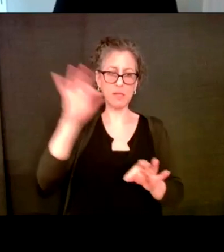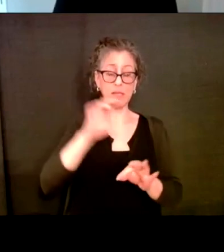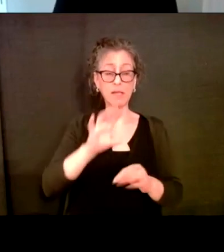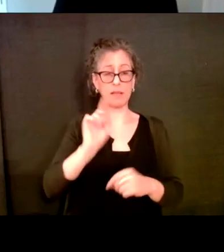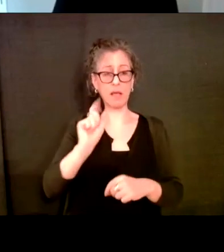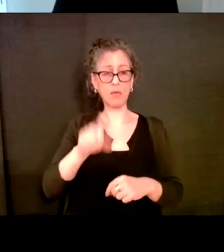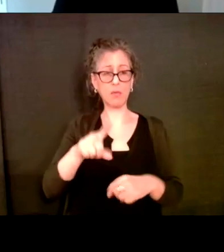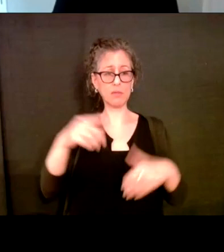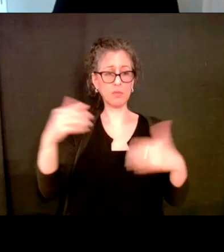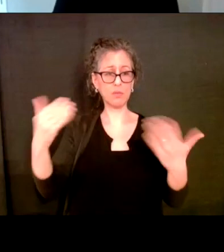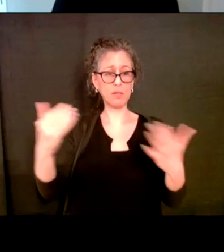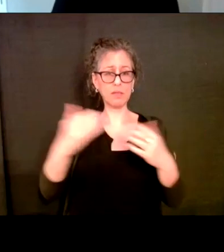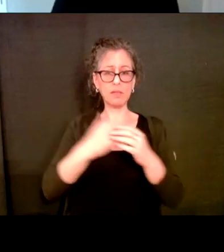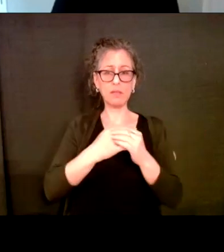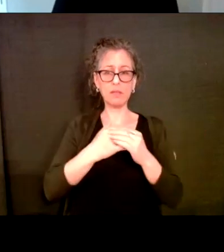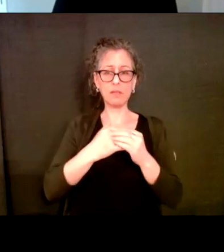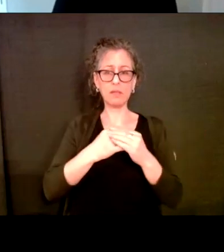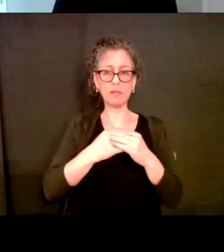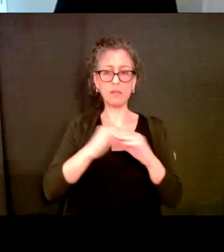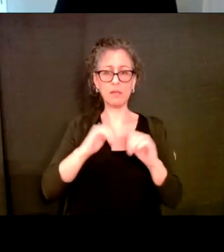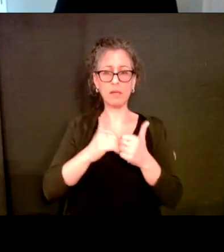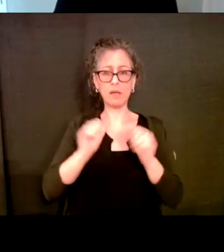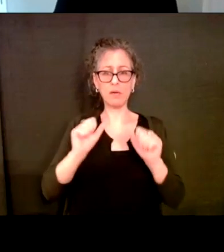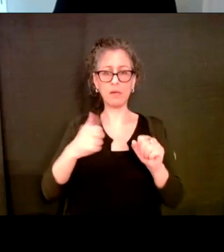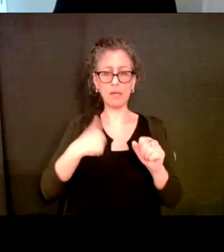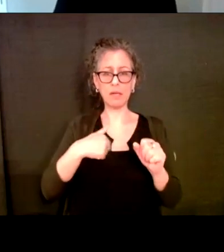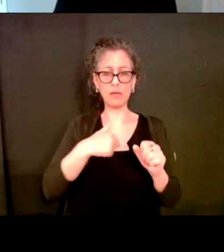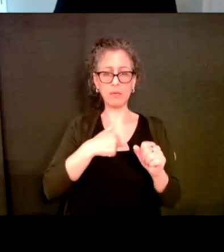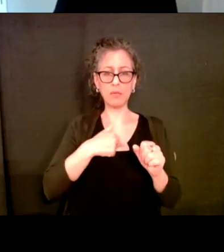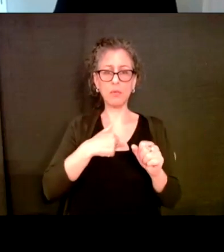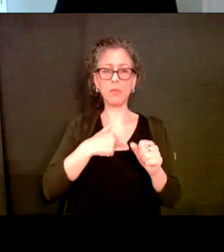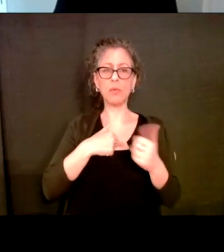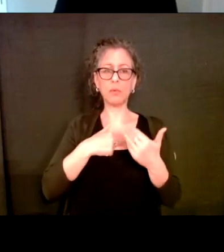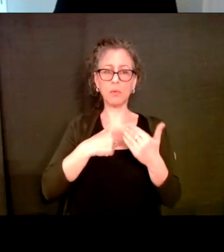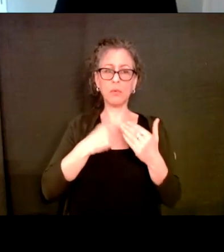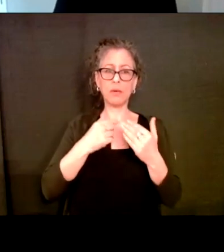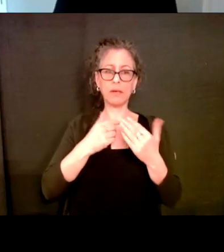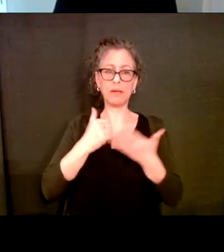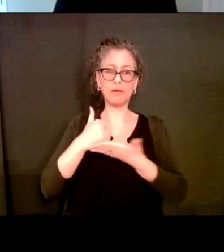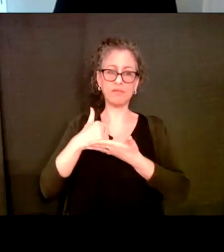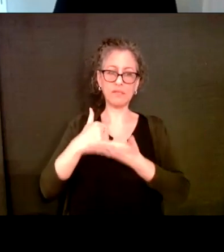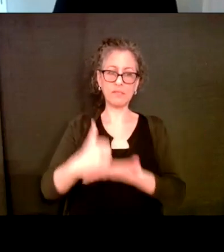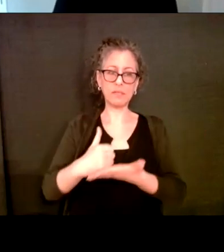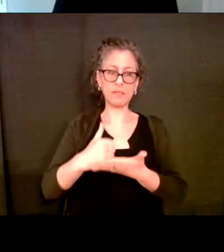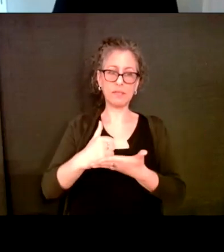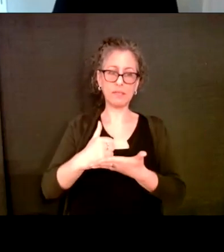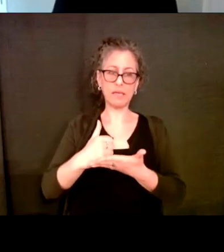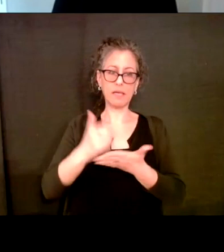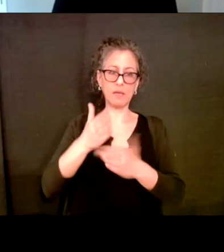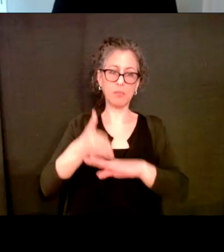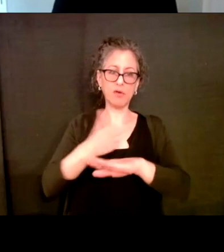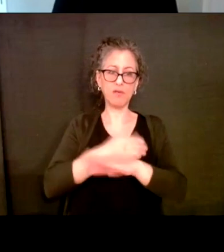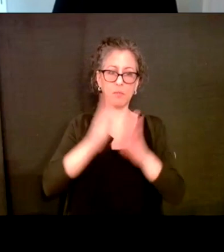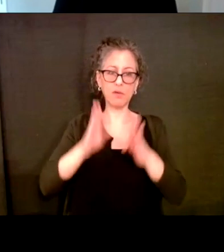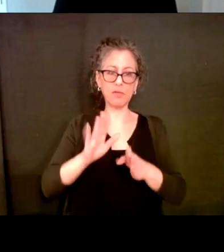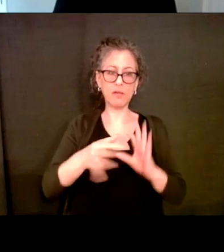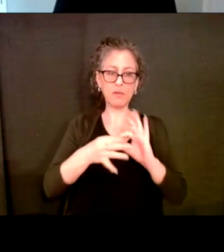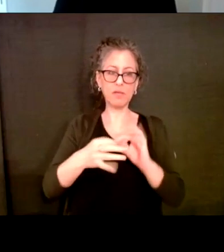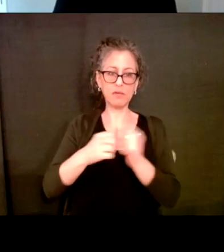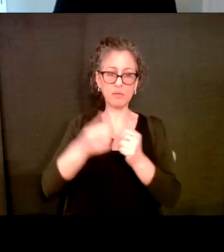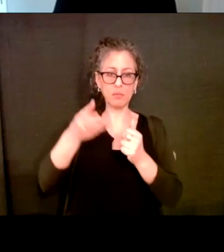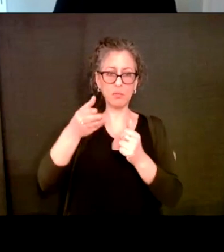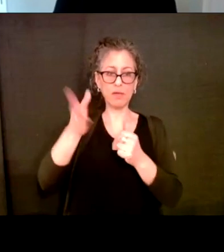is this: how can we facilitate deepening a person's relationship with God when the fabric of that